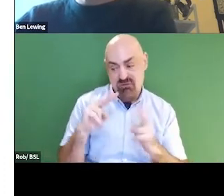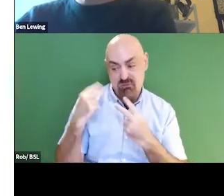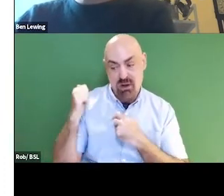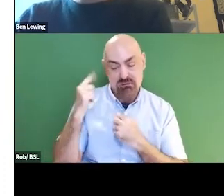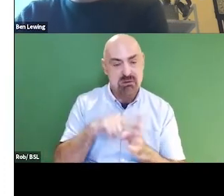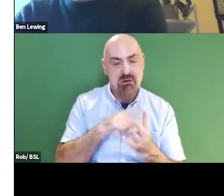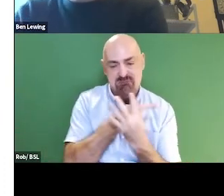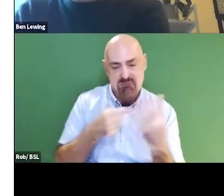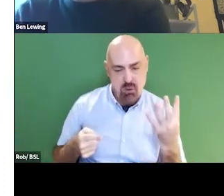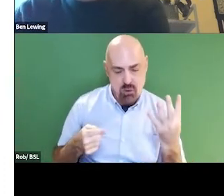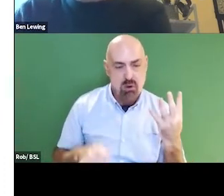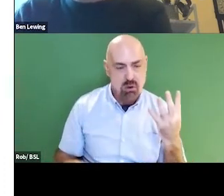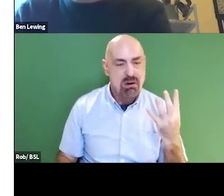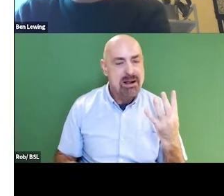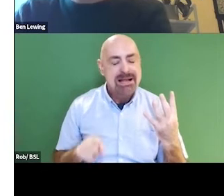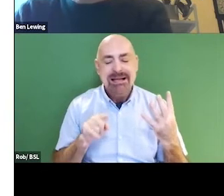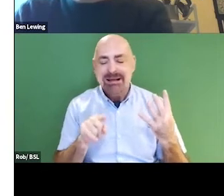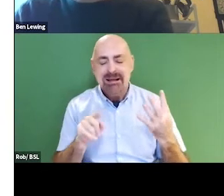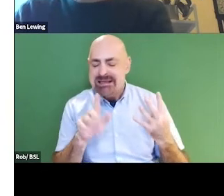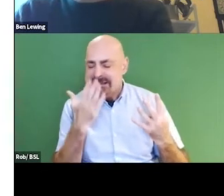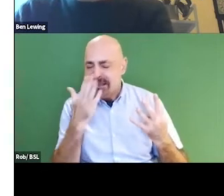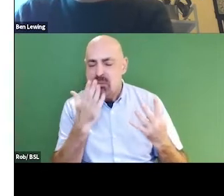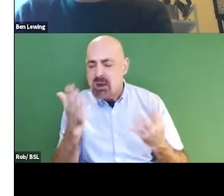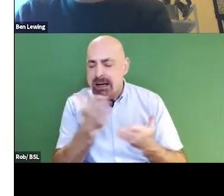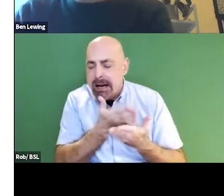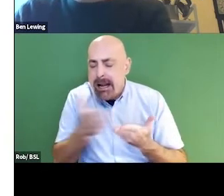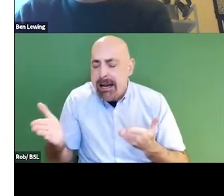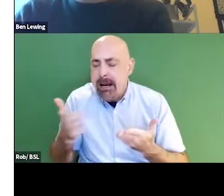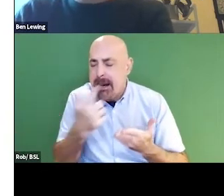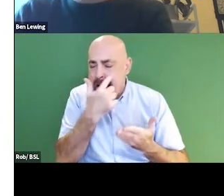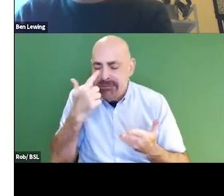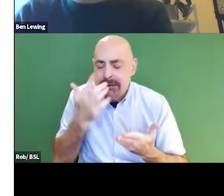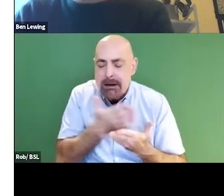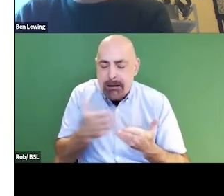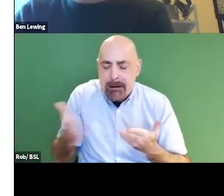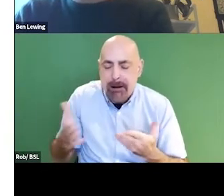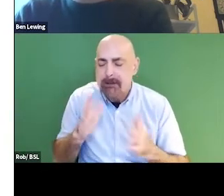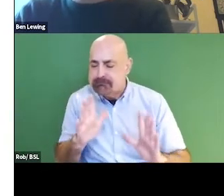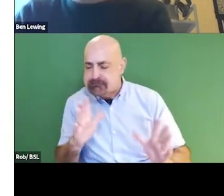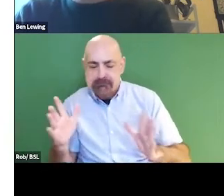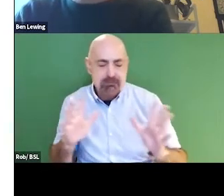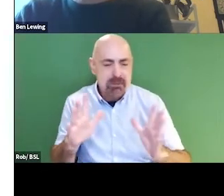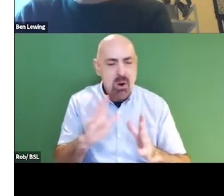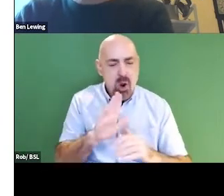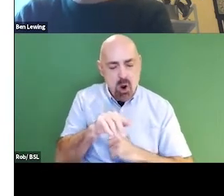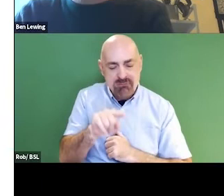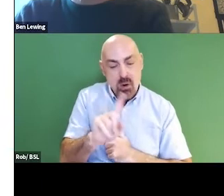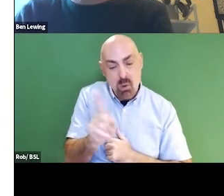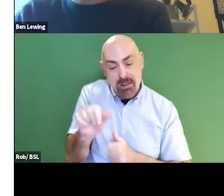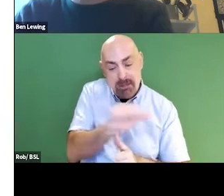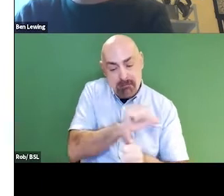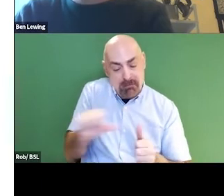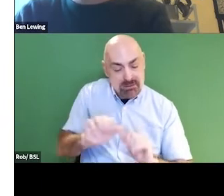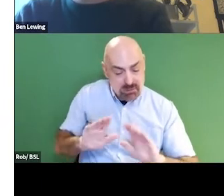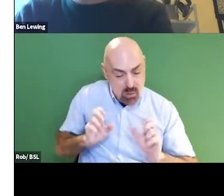First, that because there was no clear consensus or evidence on some of the key design questions about the most effective ways of